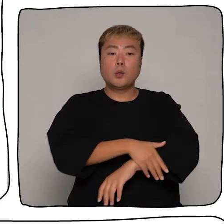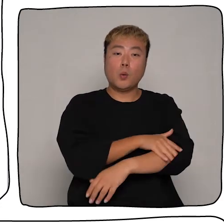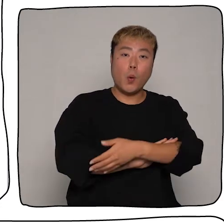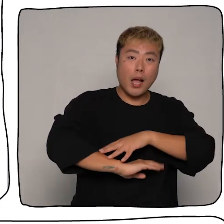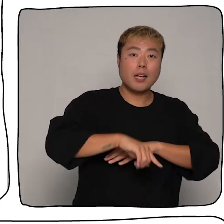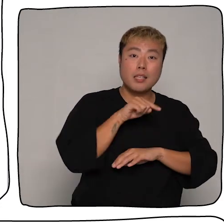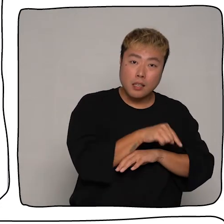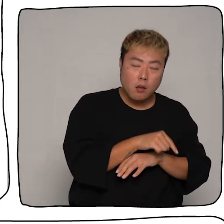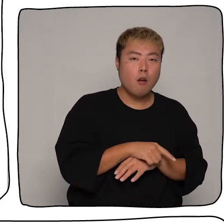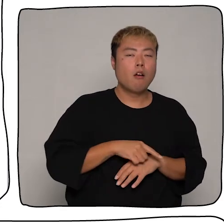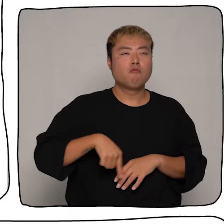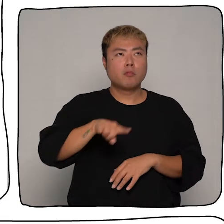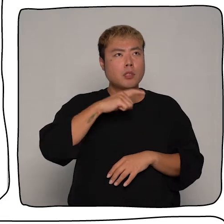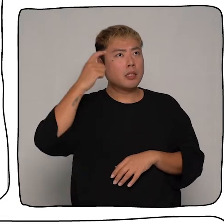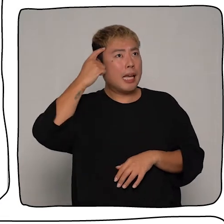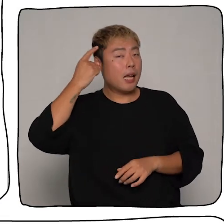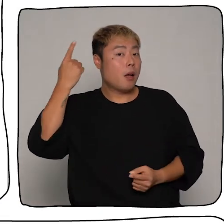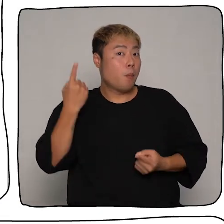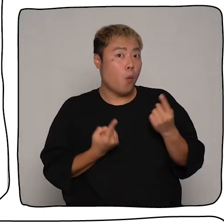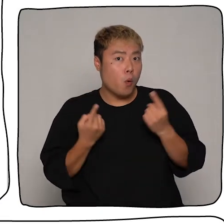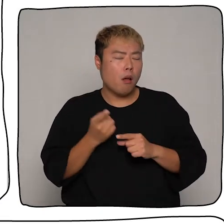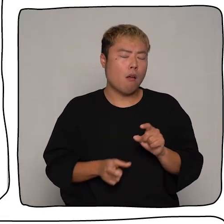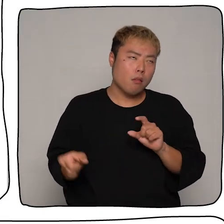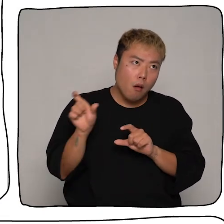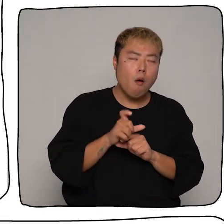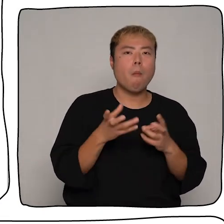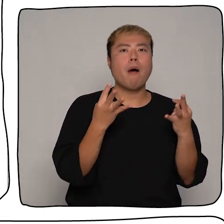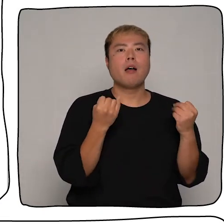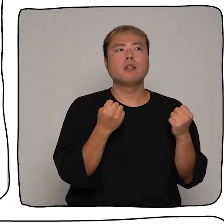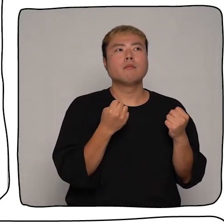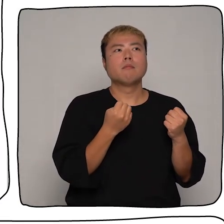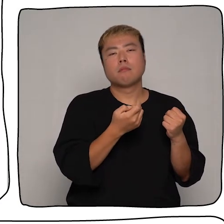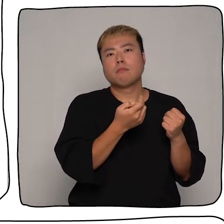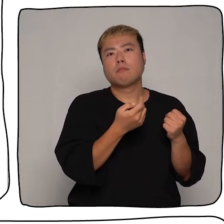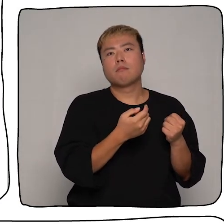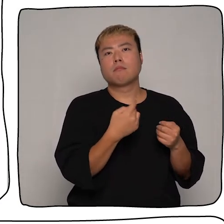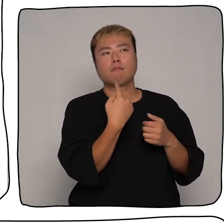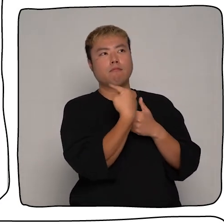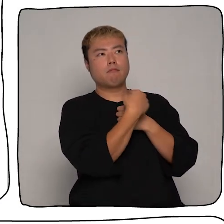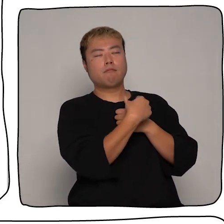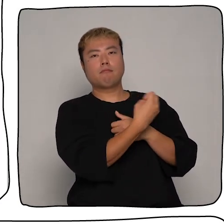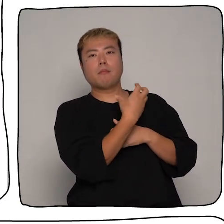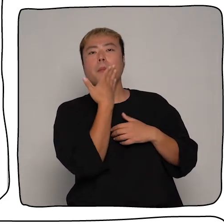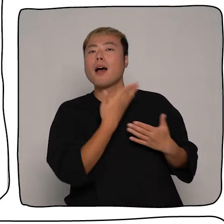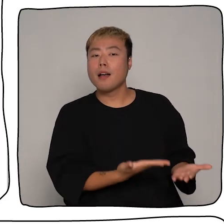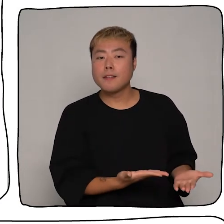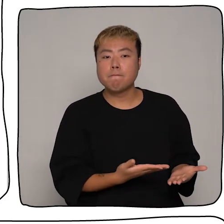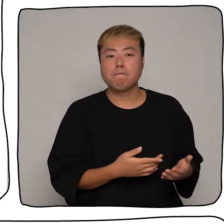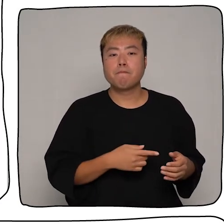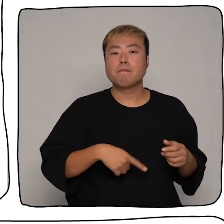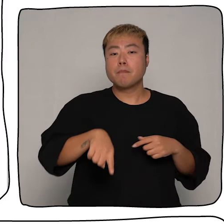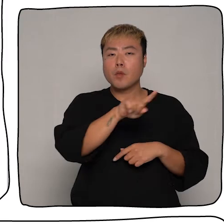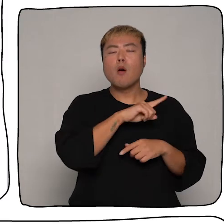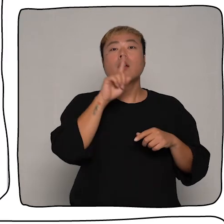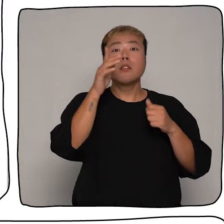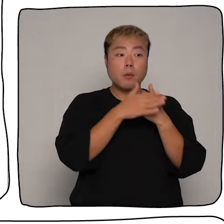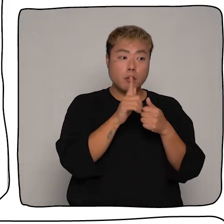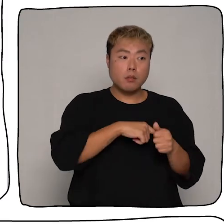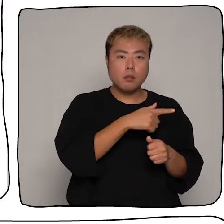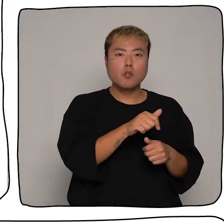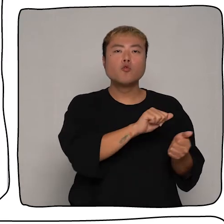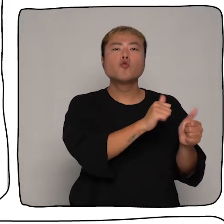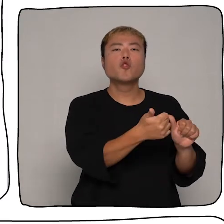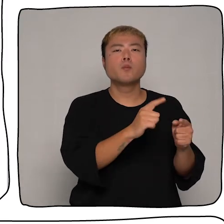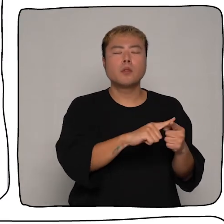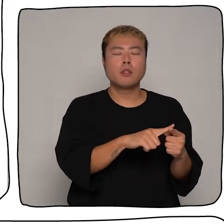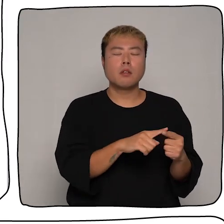touch tells us more than we can think in our heads. This helps us accept and understand the